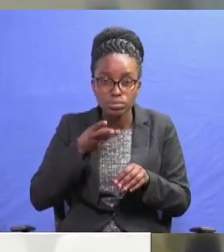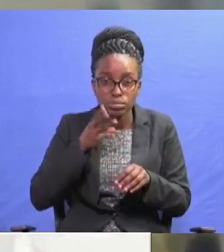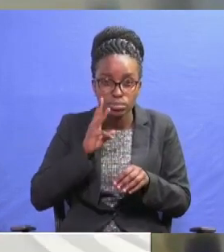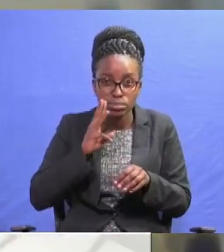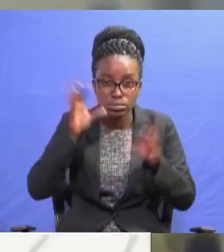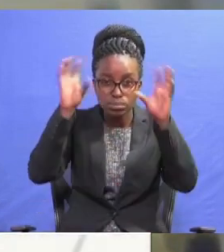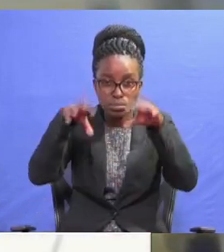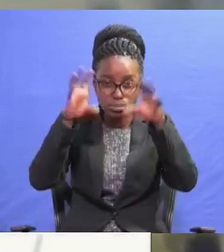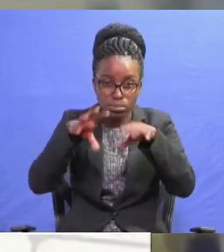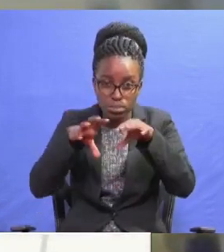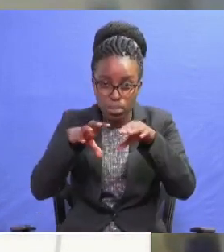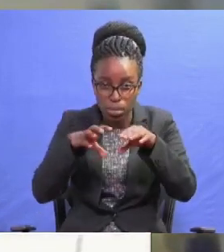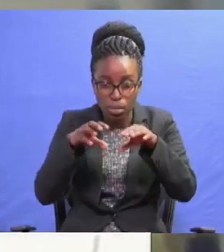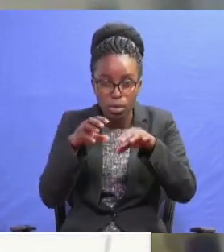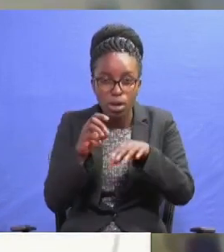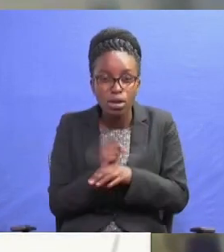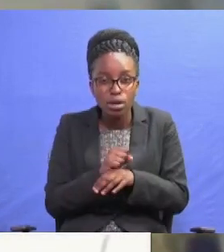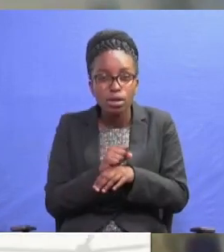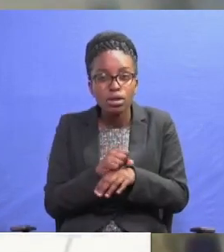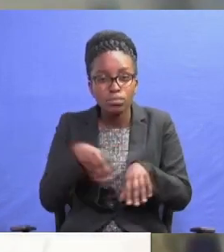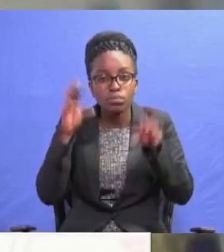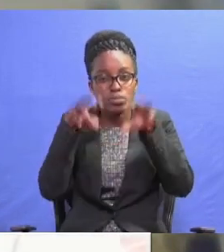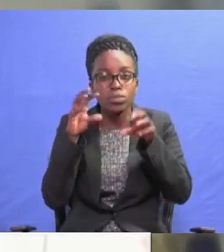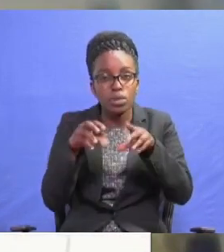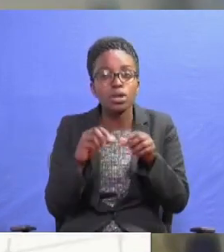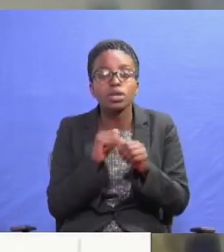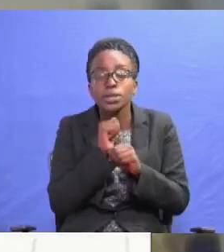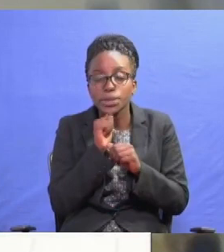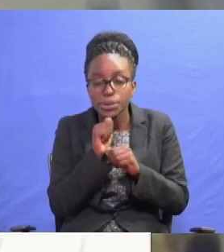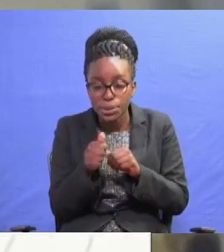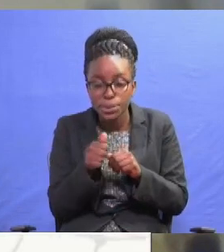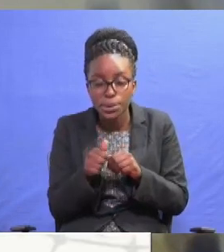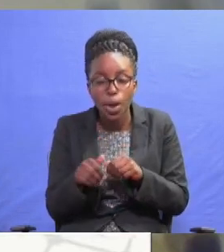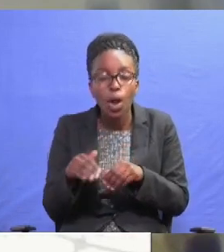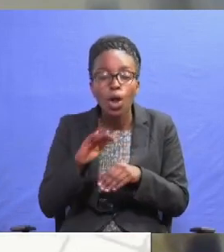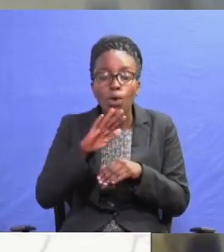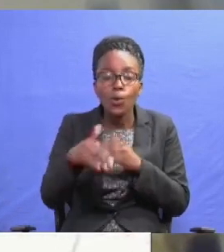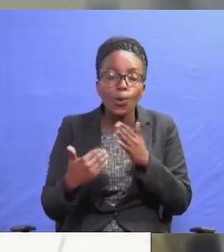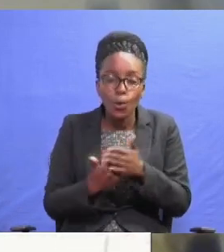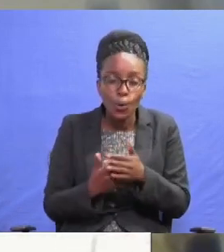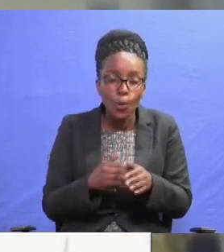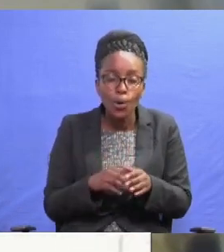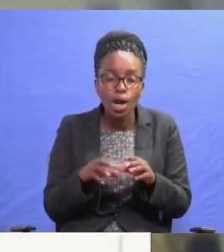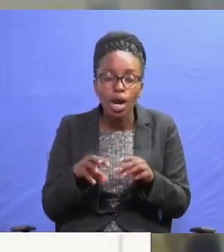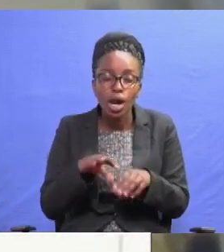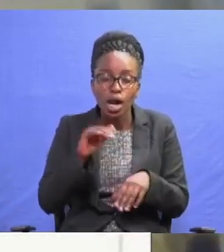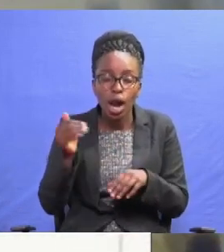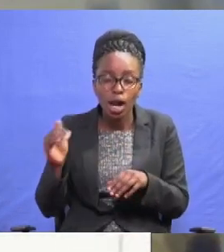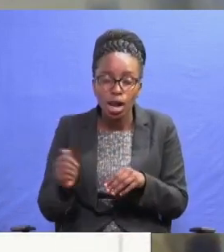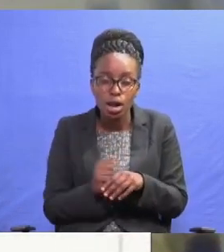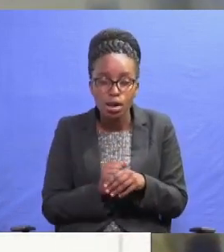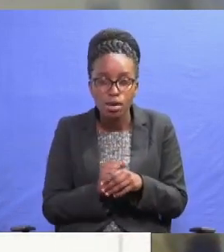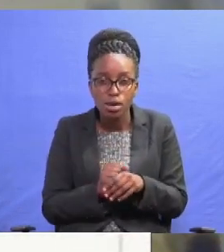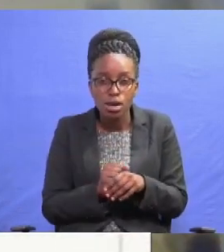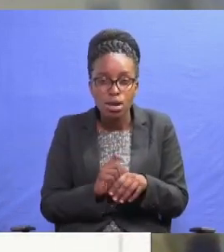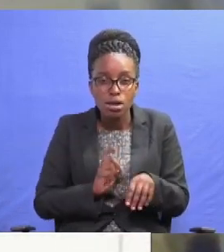we see this rainfall now, it's not raining mainly all over the country, but in certain locations at certain times, and therefore that's why we